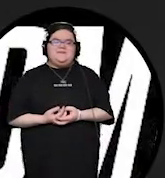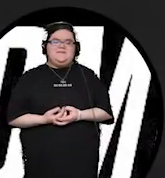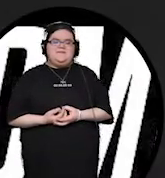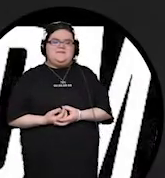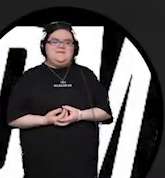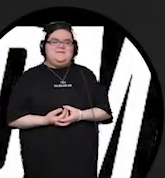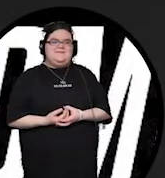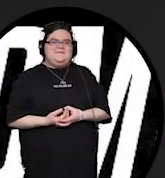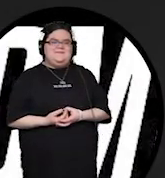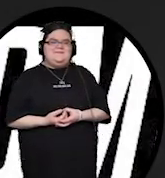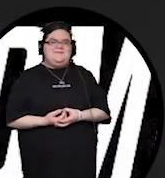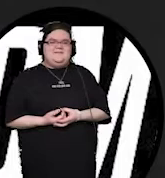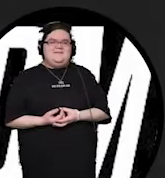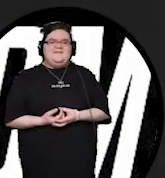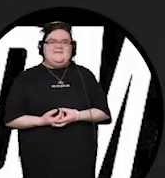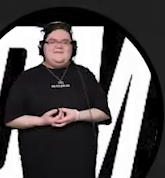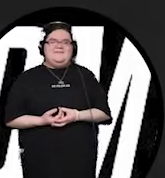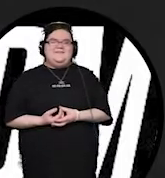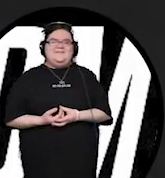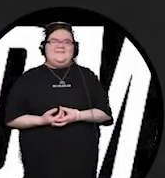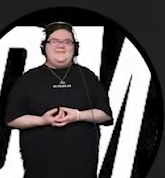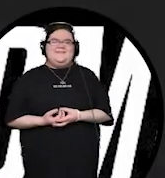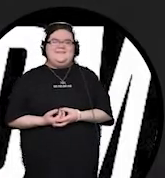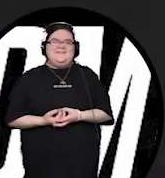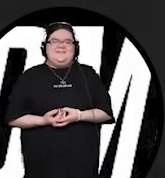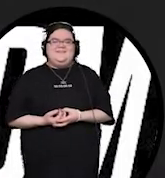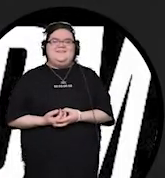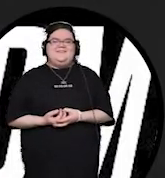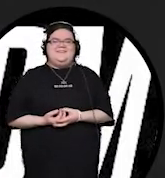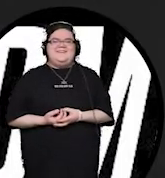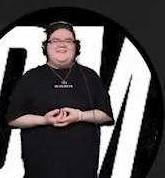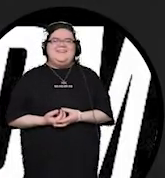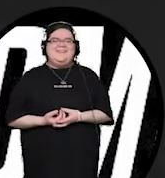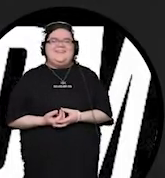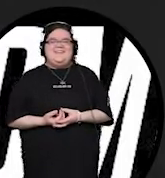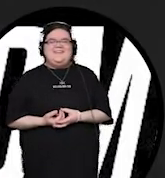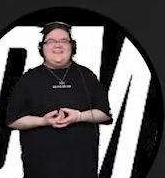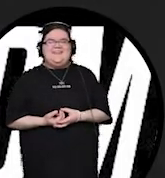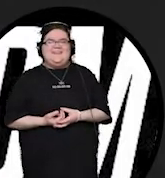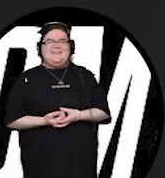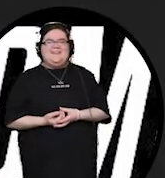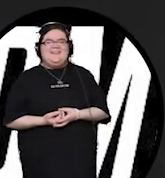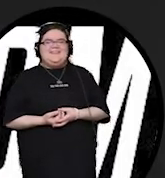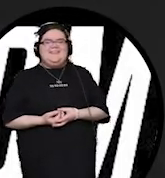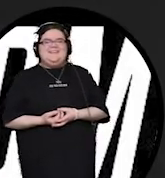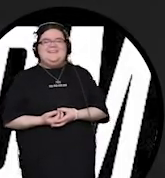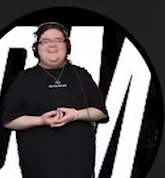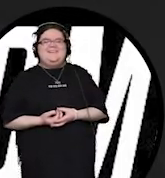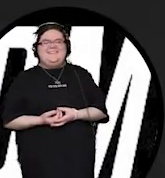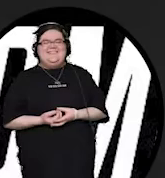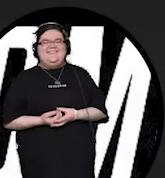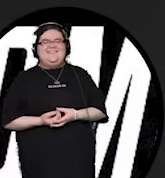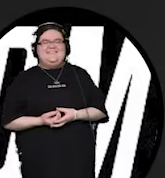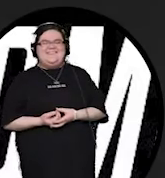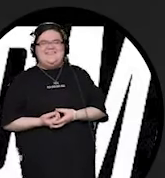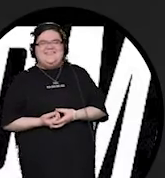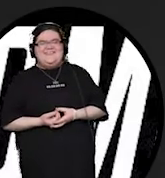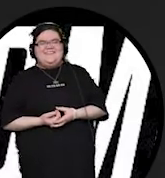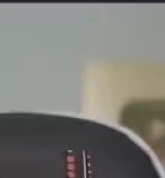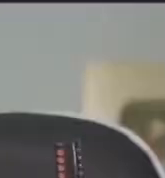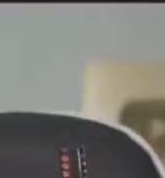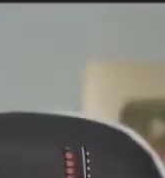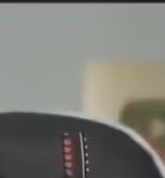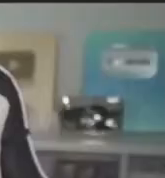All right. Oh, you nice. I'll nut you. He looks like he's trying to start a fight with himself in the mirror. You fucking what,